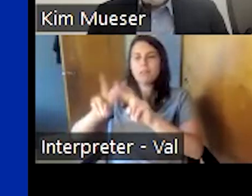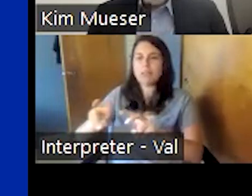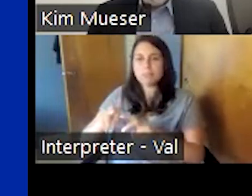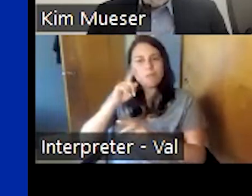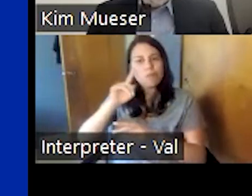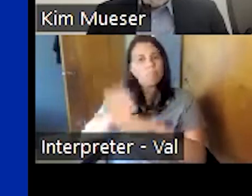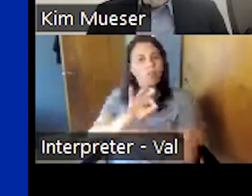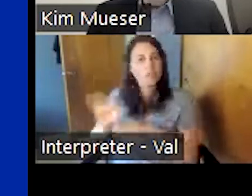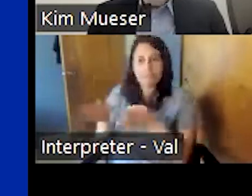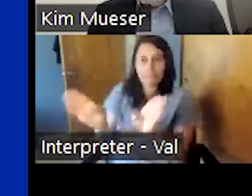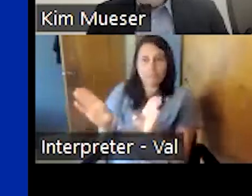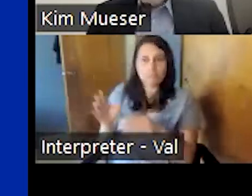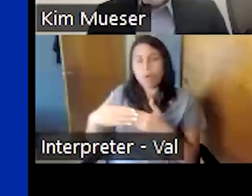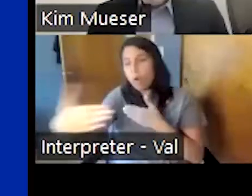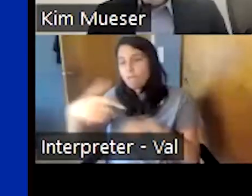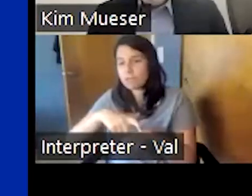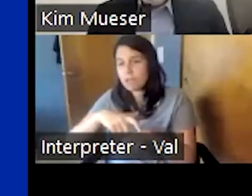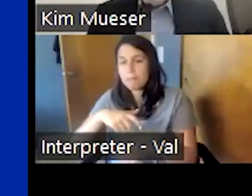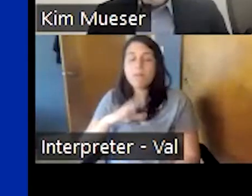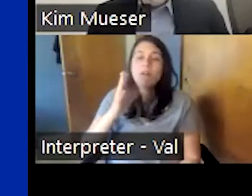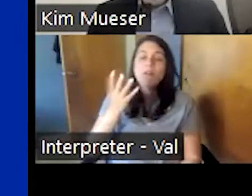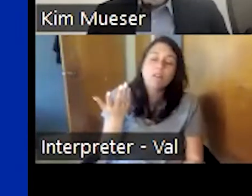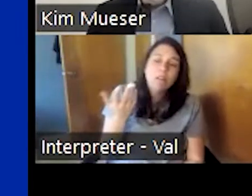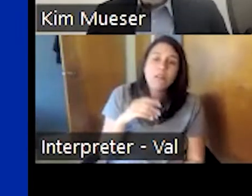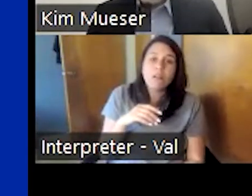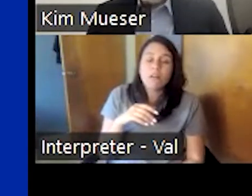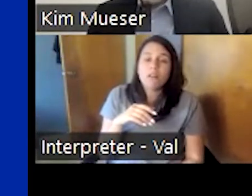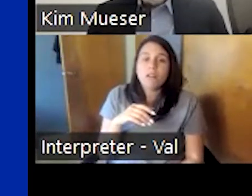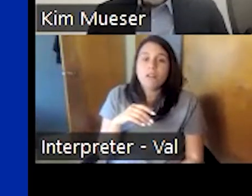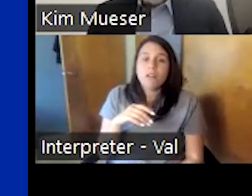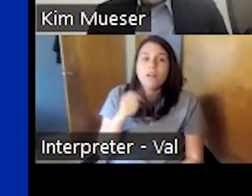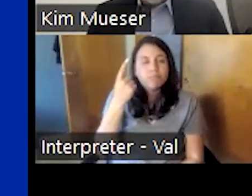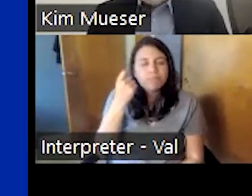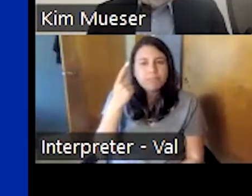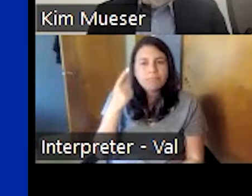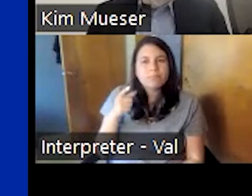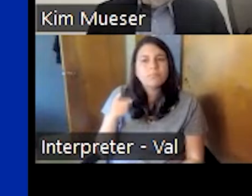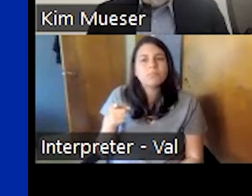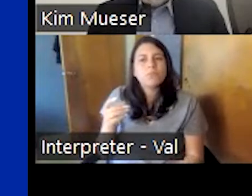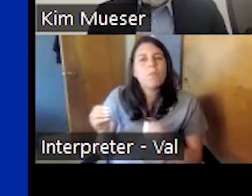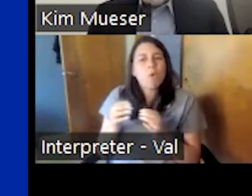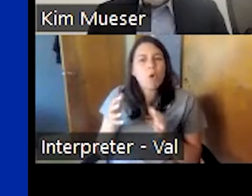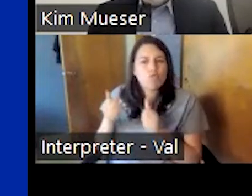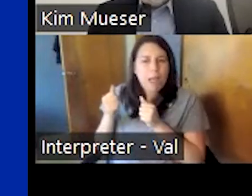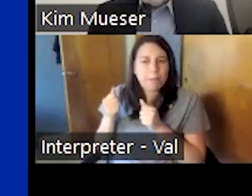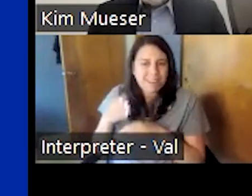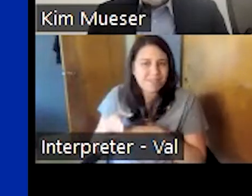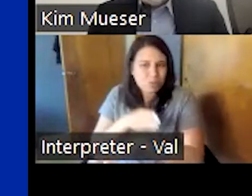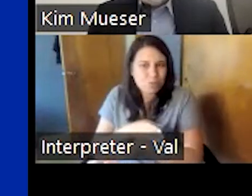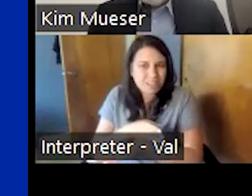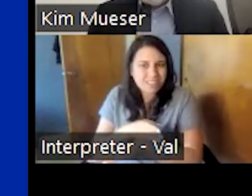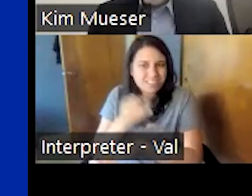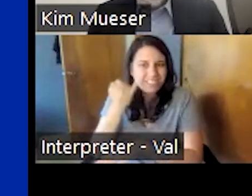over time. So there were, and in particular, there were more rapid improvements for people